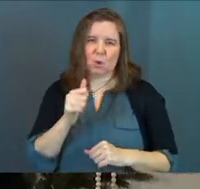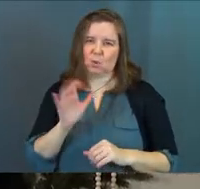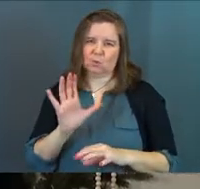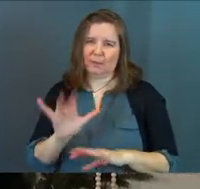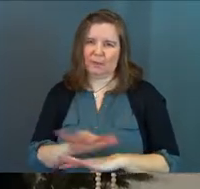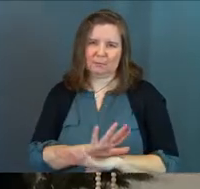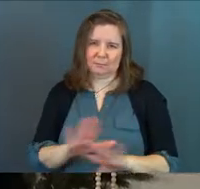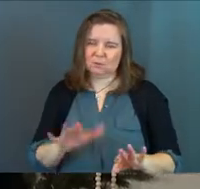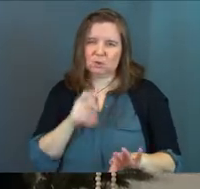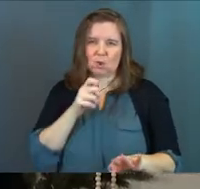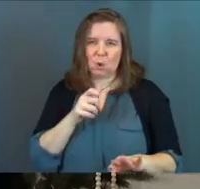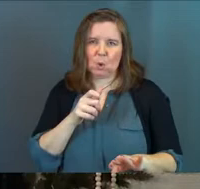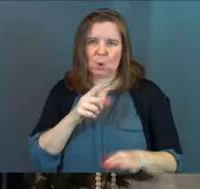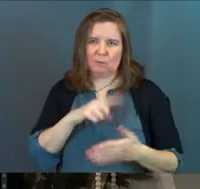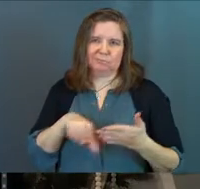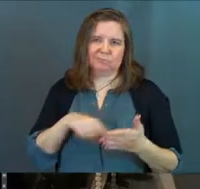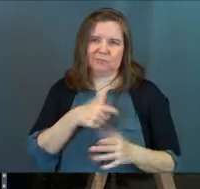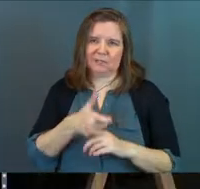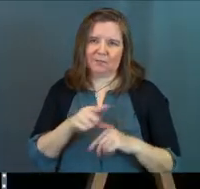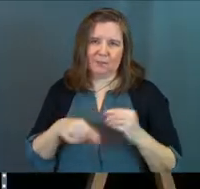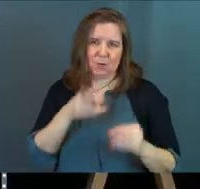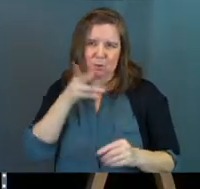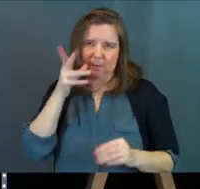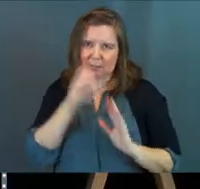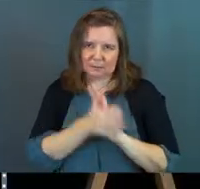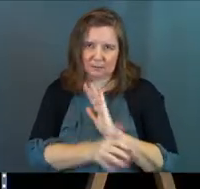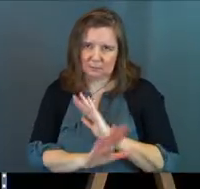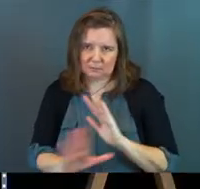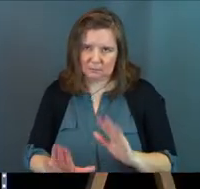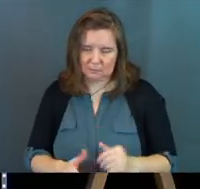there. Don't enter into judgment on your parenting.